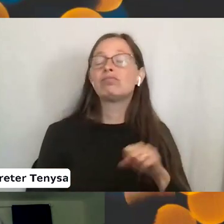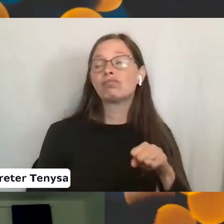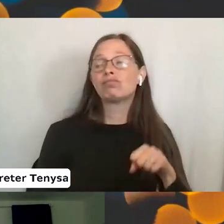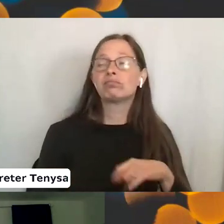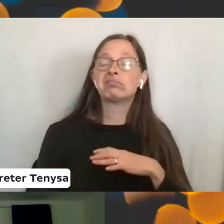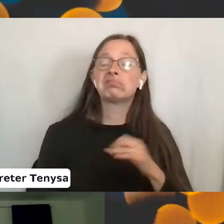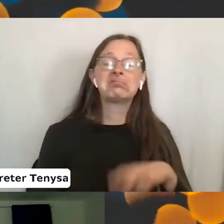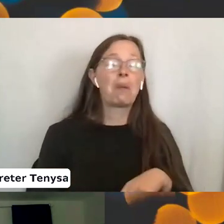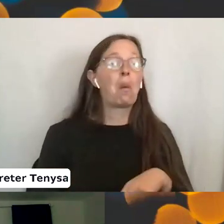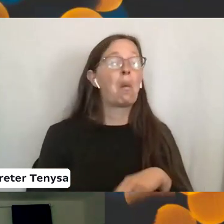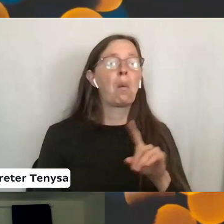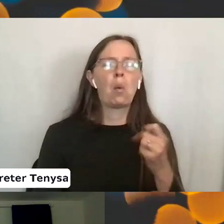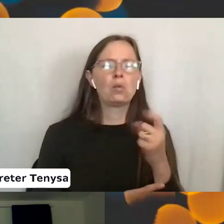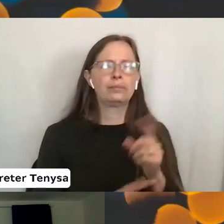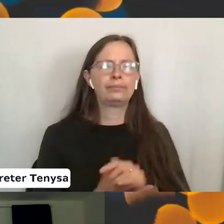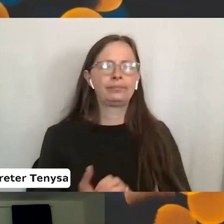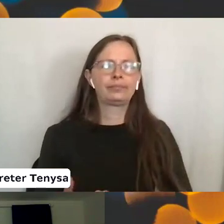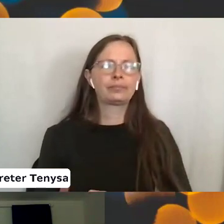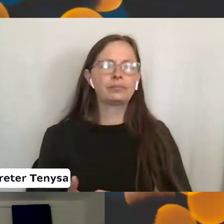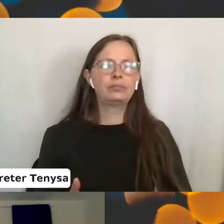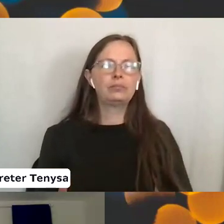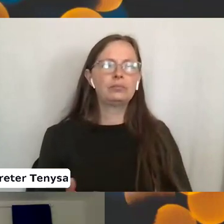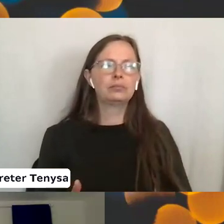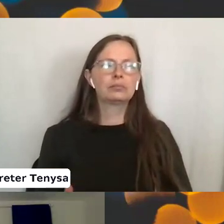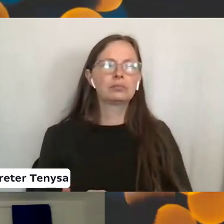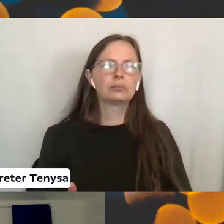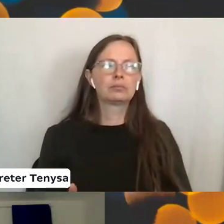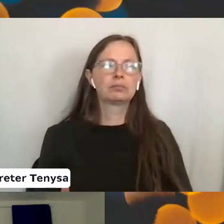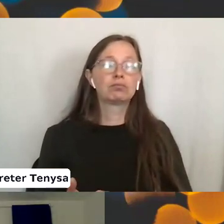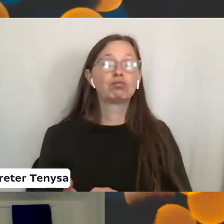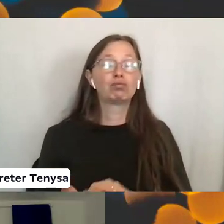right. Ooh, hold on a second. And that's an option.